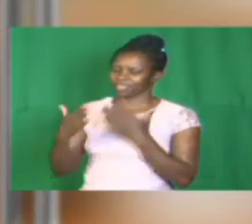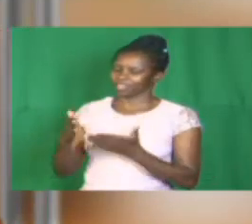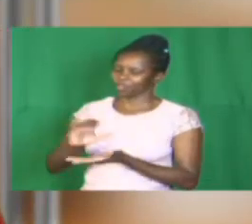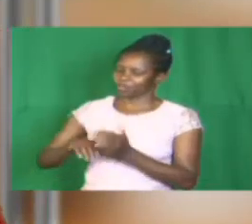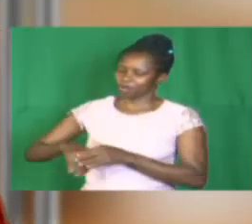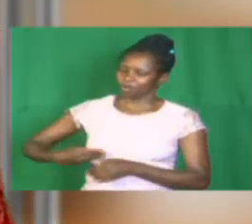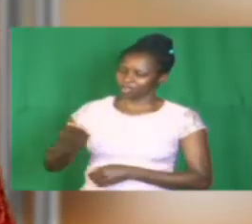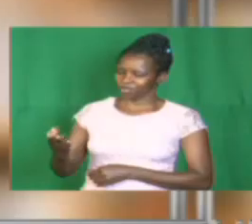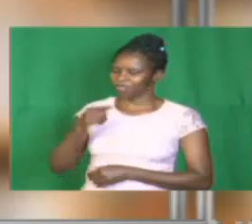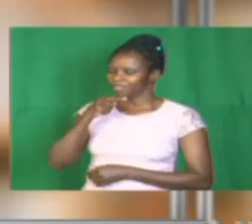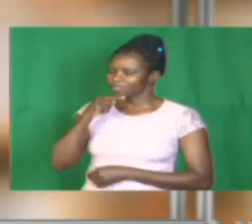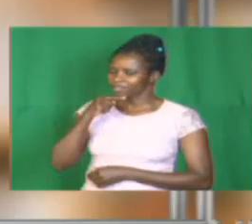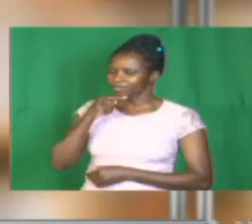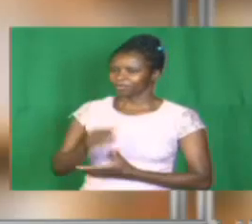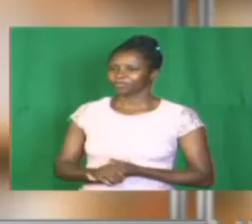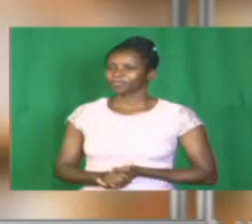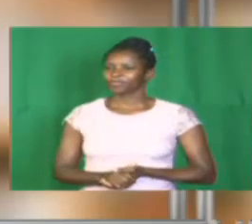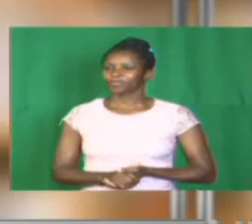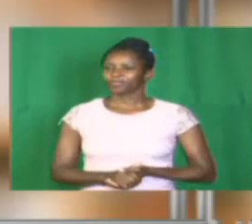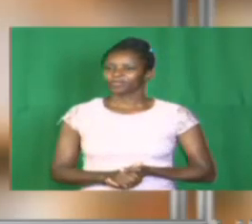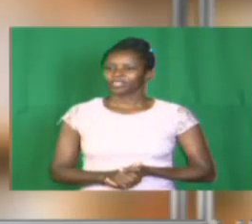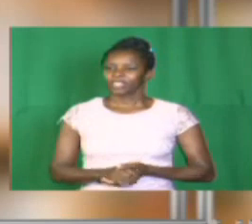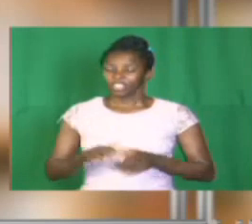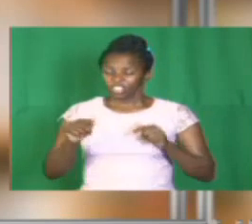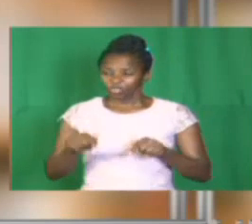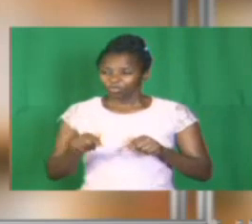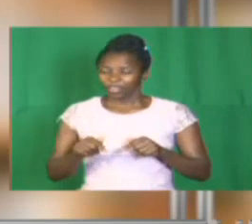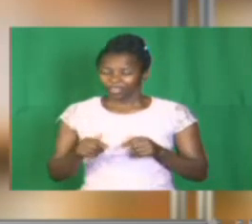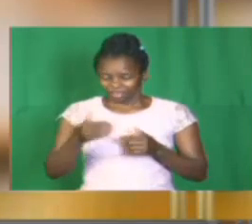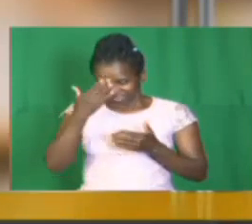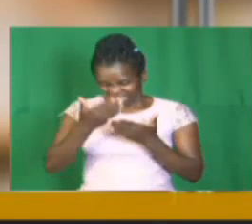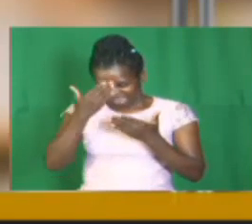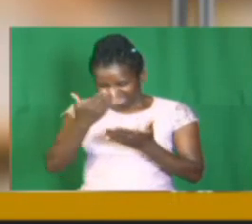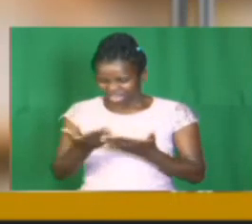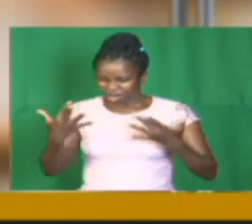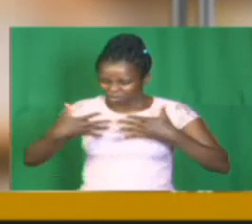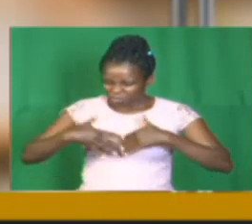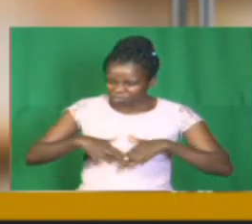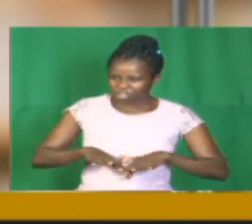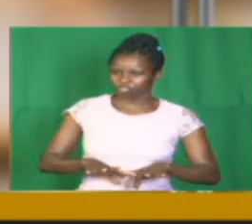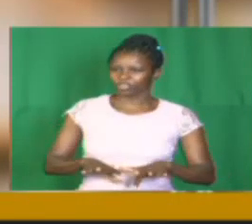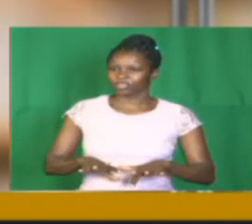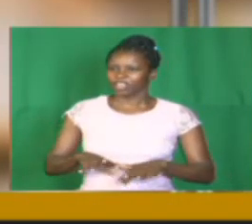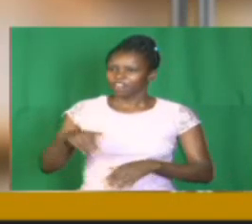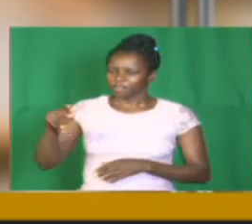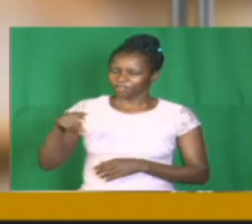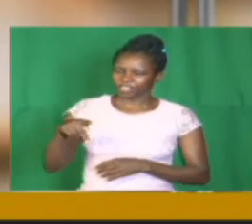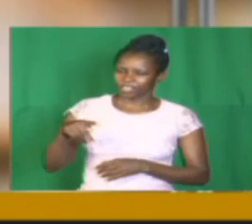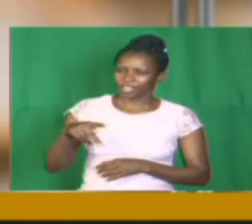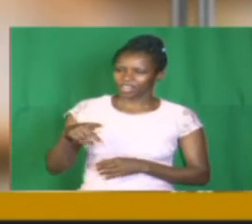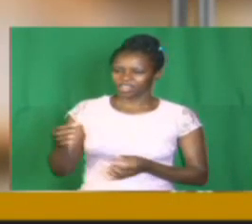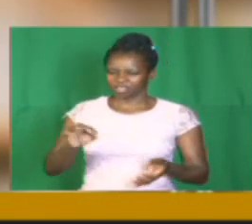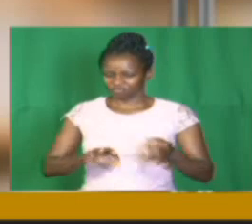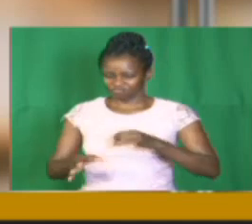Lerato? I'm alright. So today we're going to be learning about mixtures, physical and chemical changes. Am I correct? Yes, you are